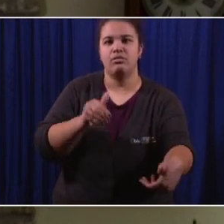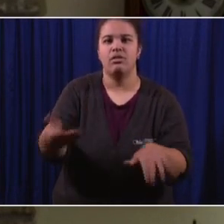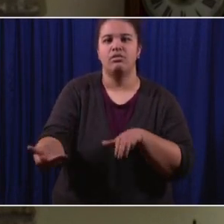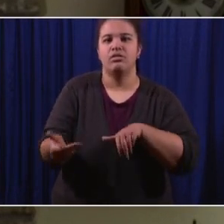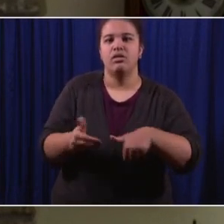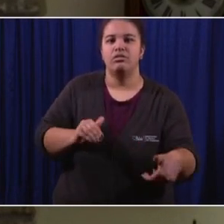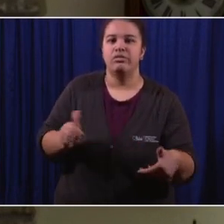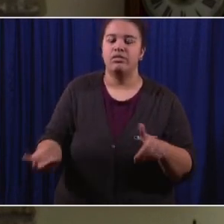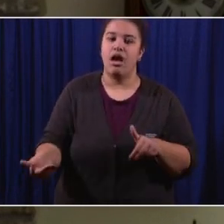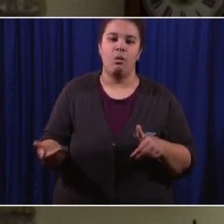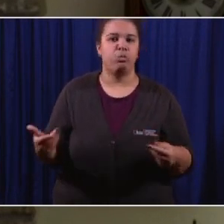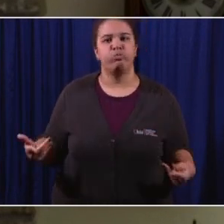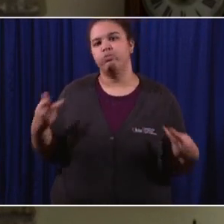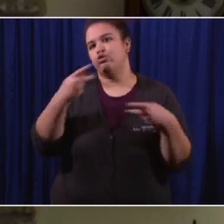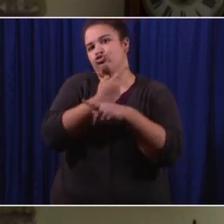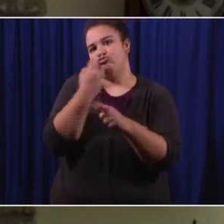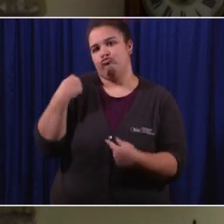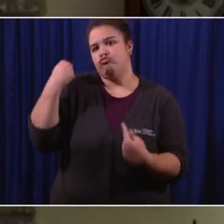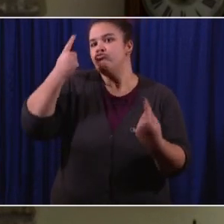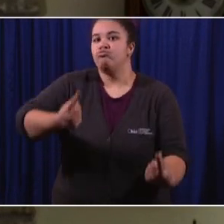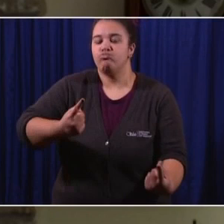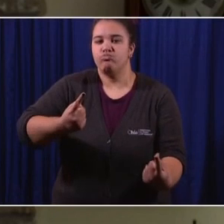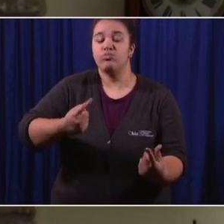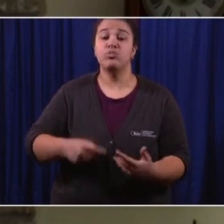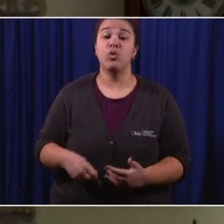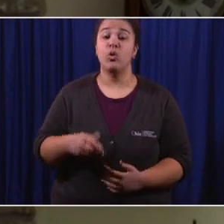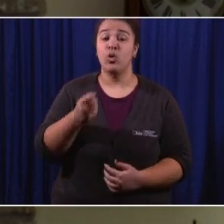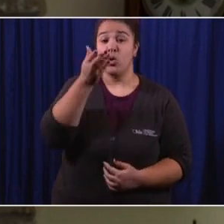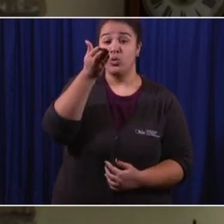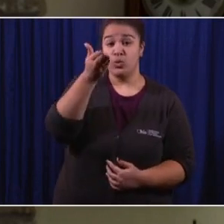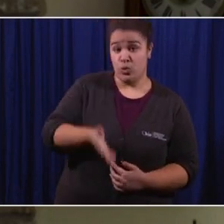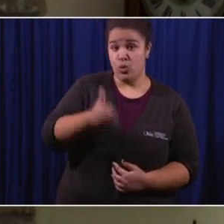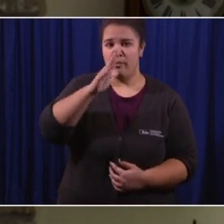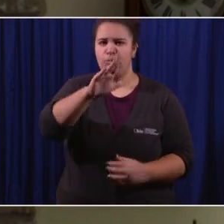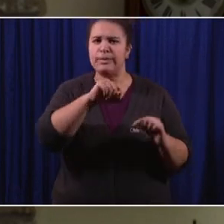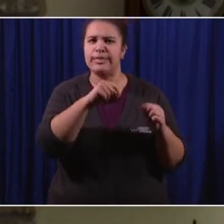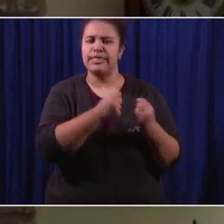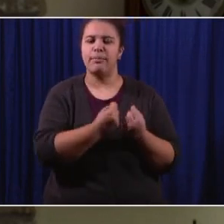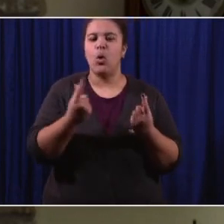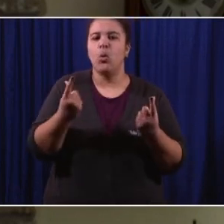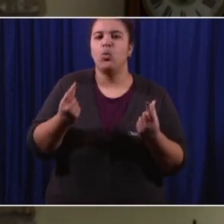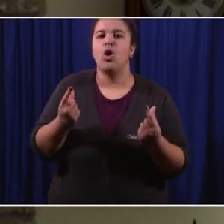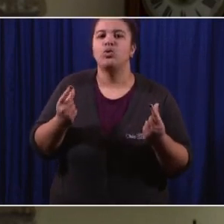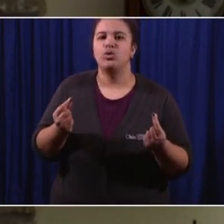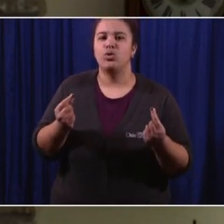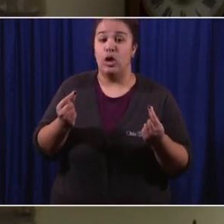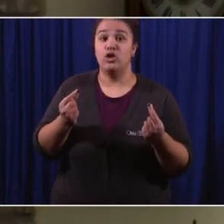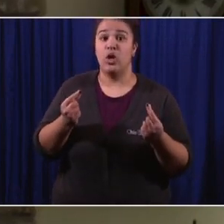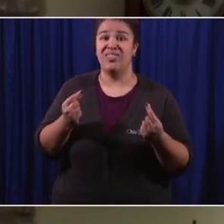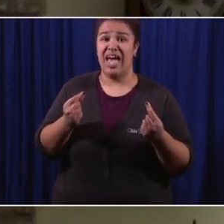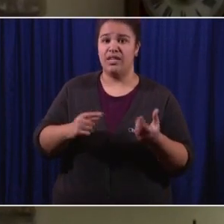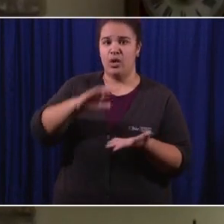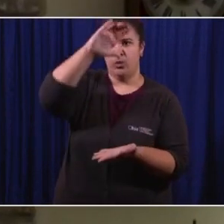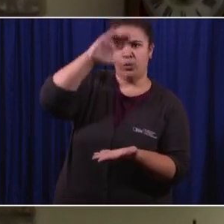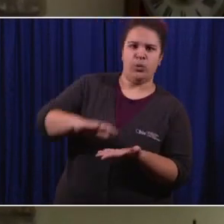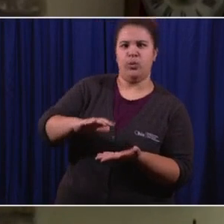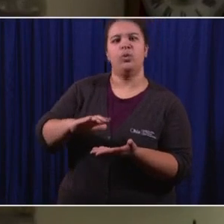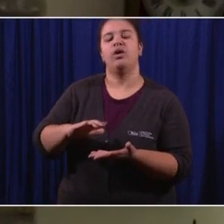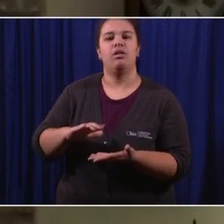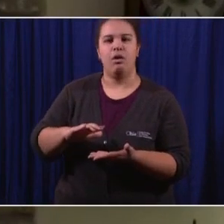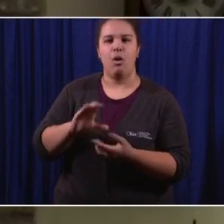try to curb that and make sure that we don't see another record month here before the end of the year? Yeah, we're putting a real